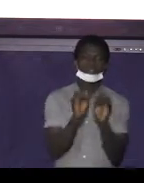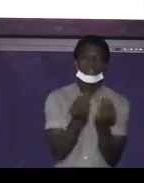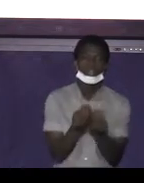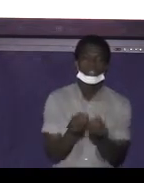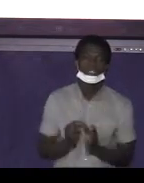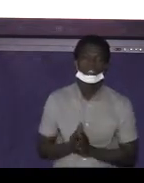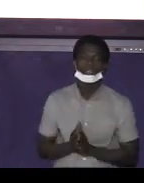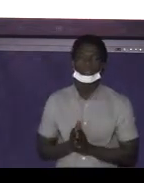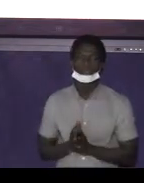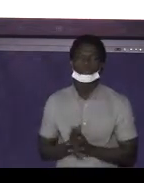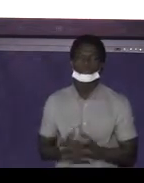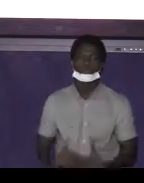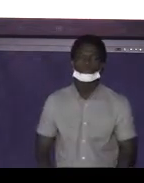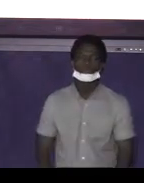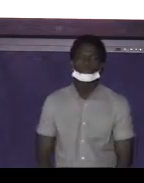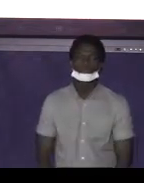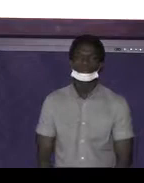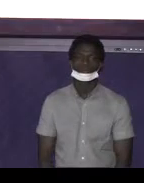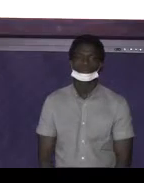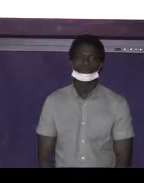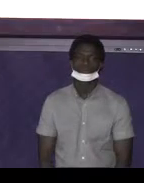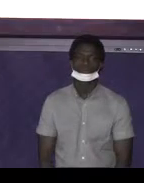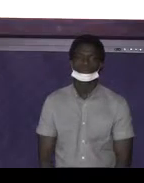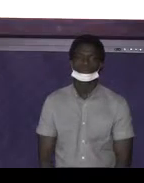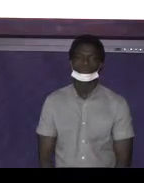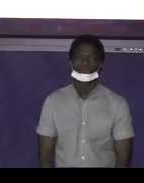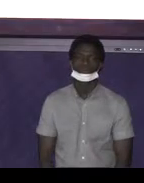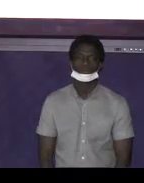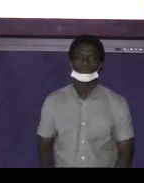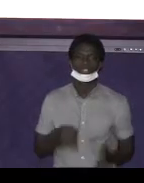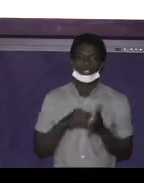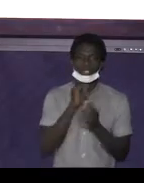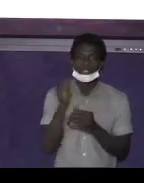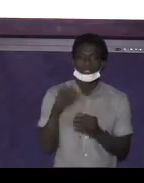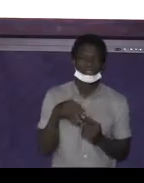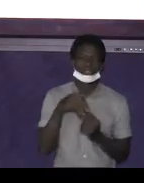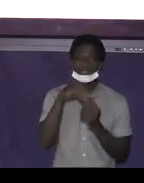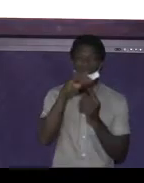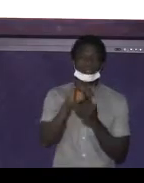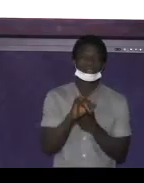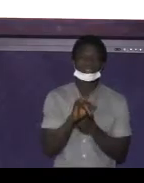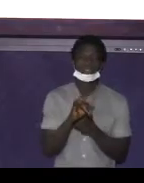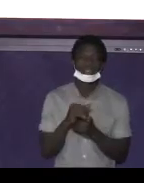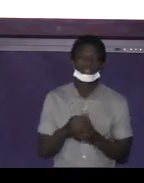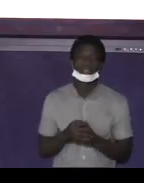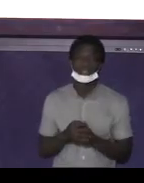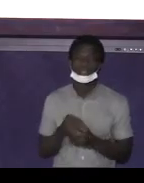that. World Health Organization.